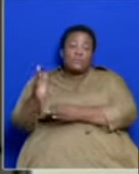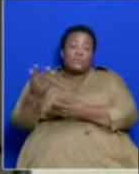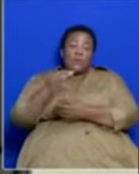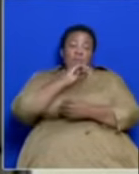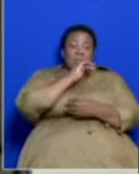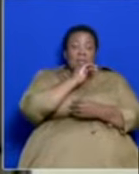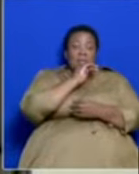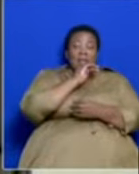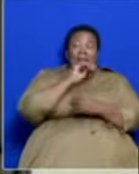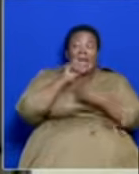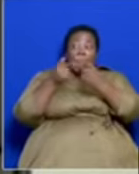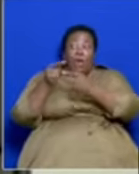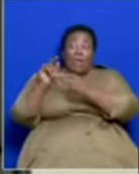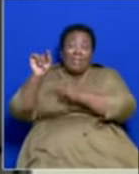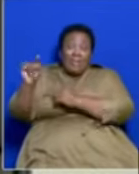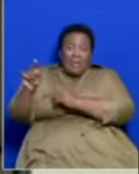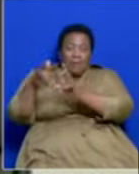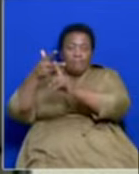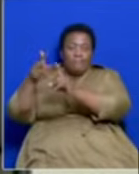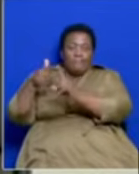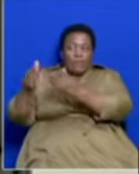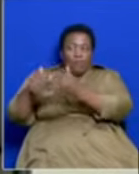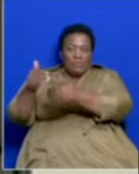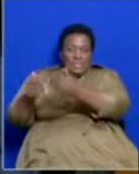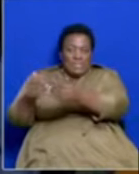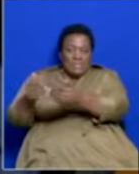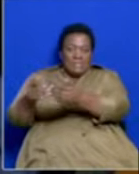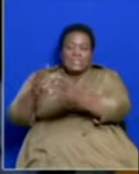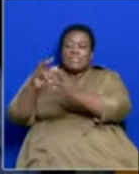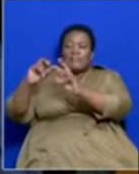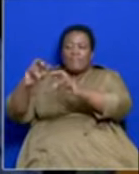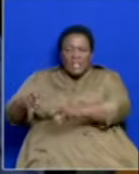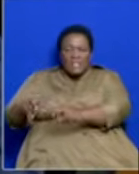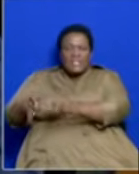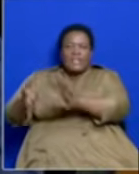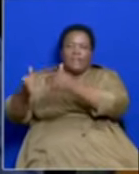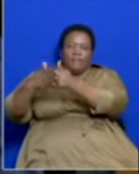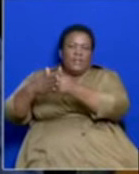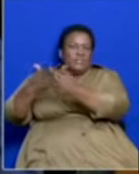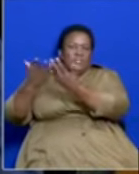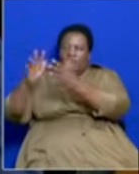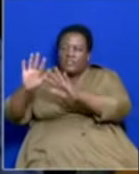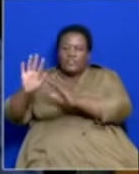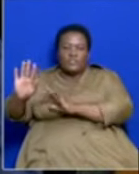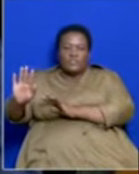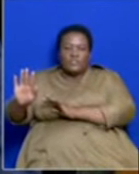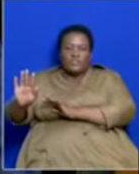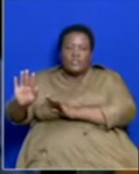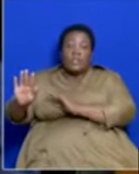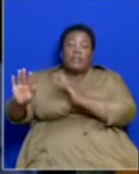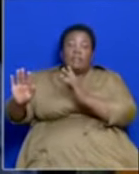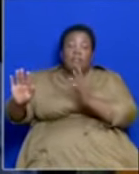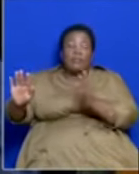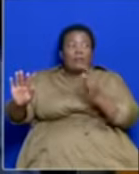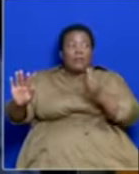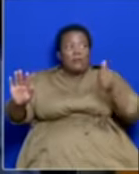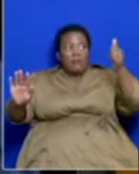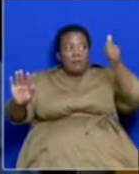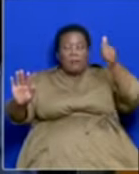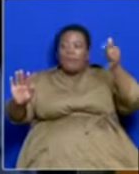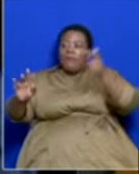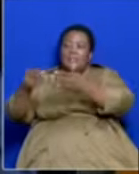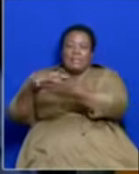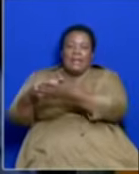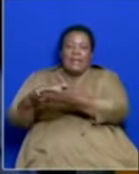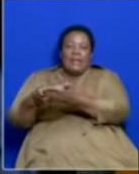So why can't you close that off, seek your superior's signature, and fill in that form?